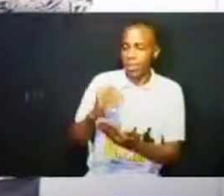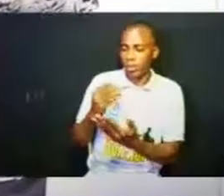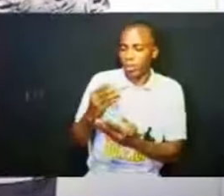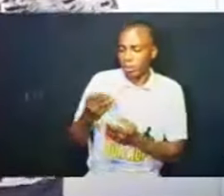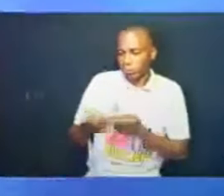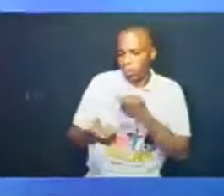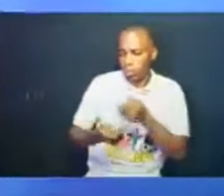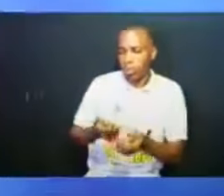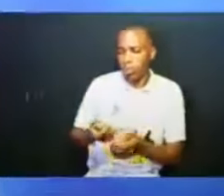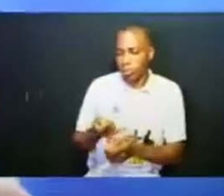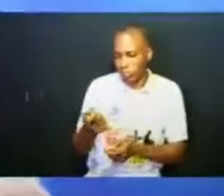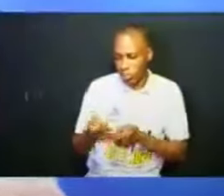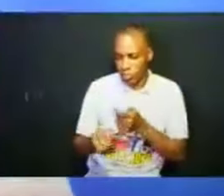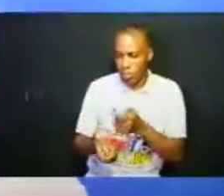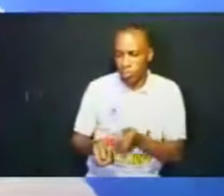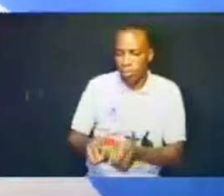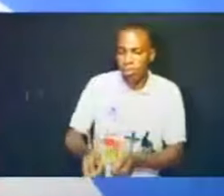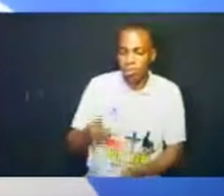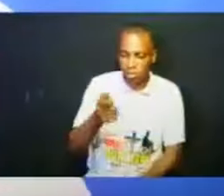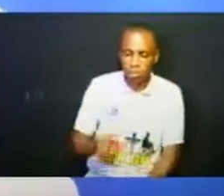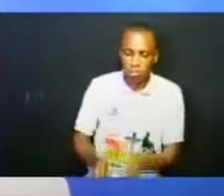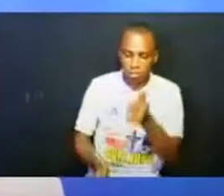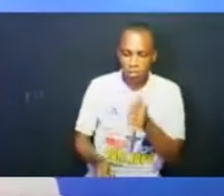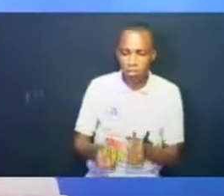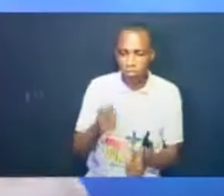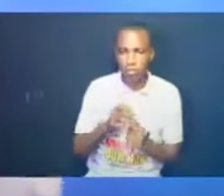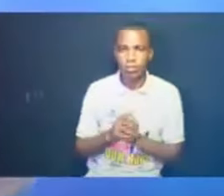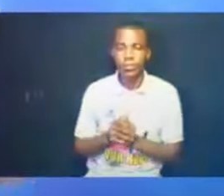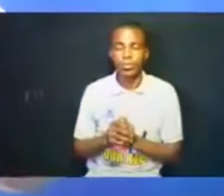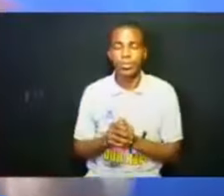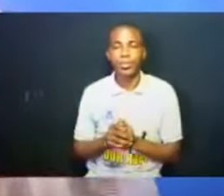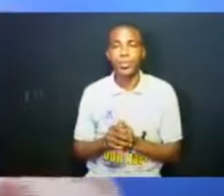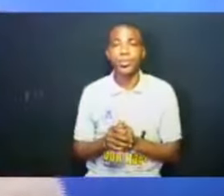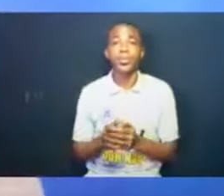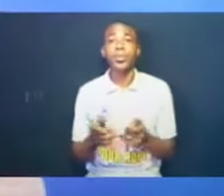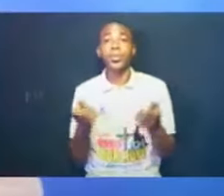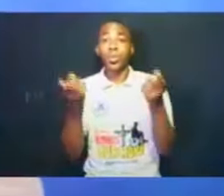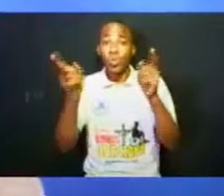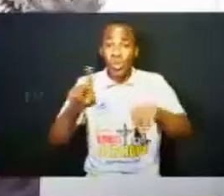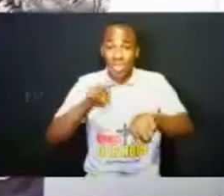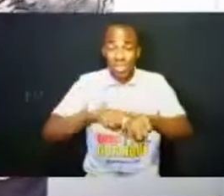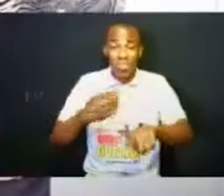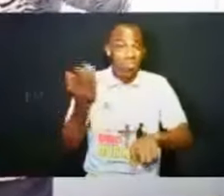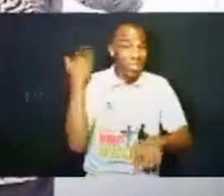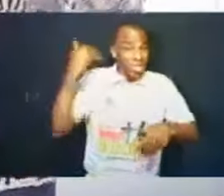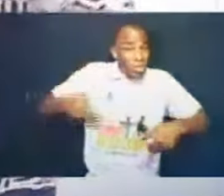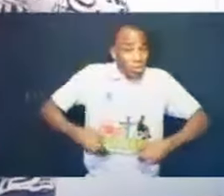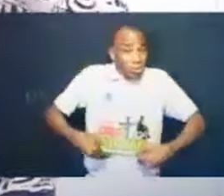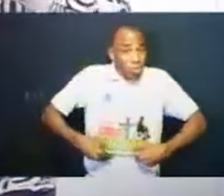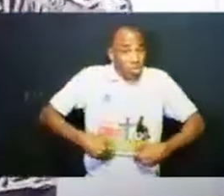were growing up as teens, we had this choir in our local